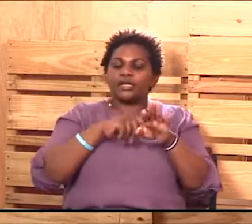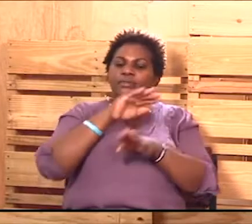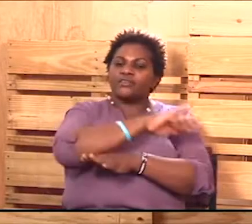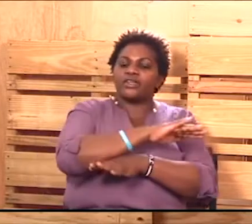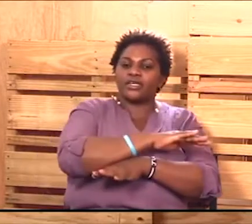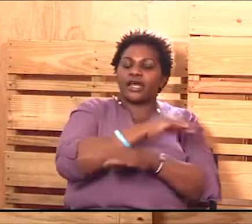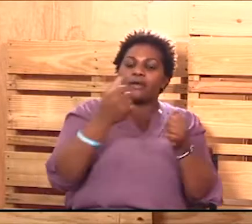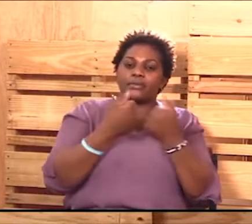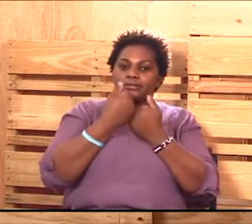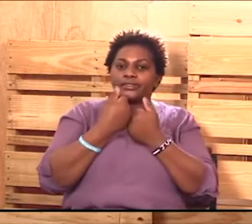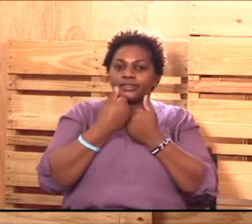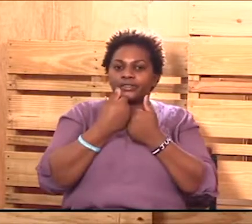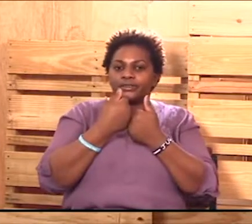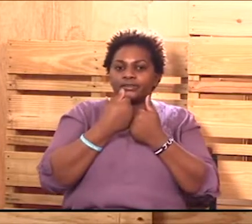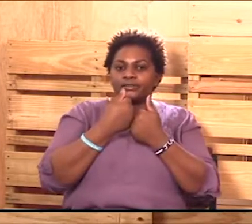came,